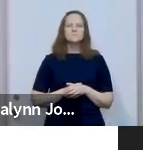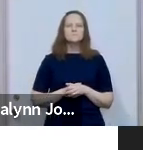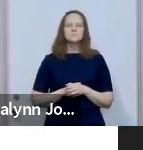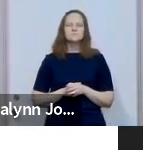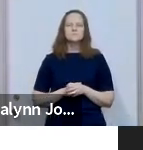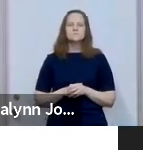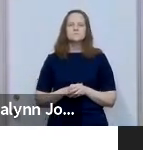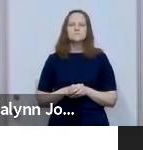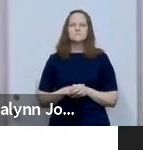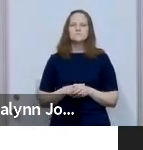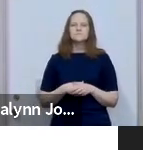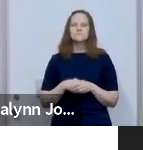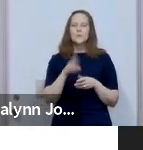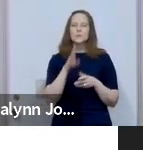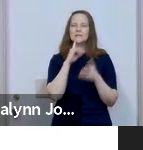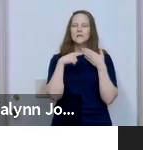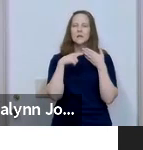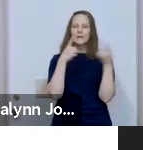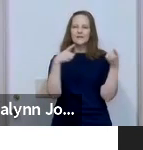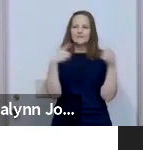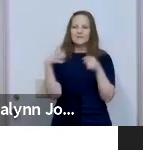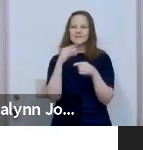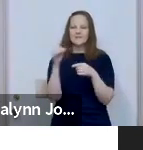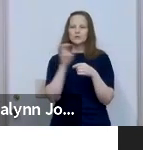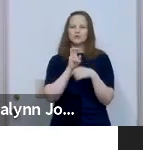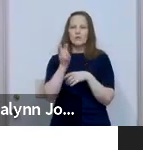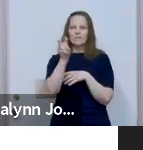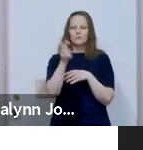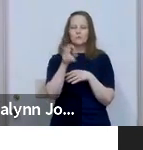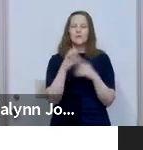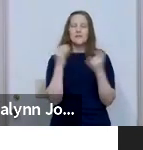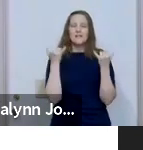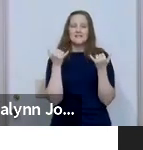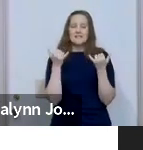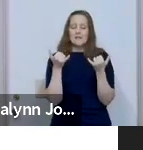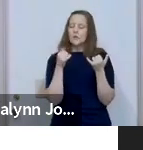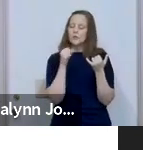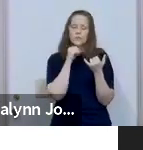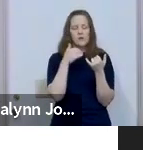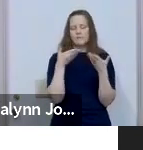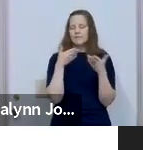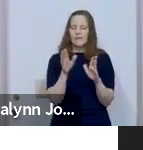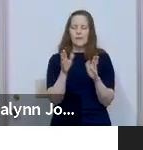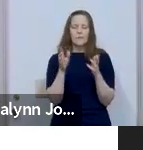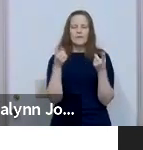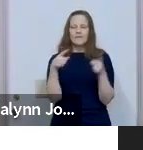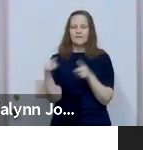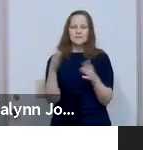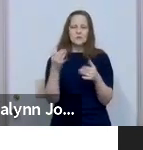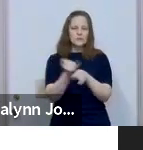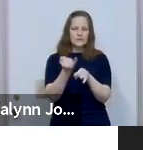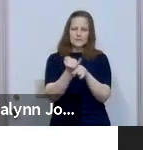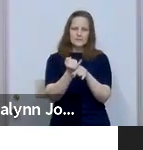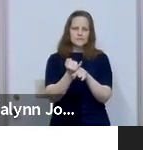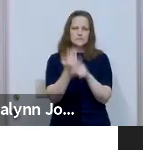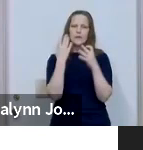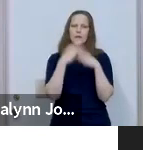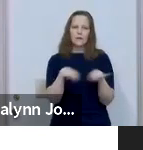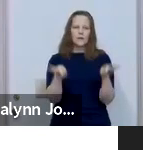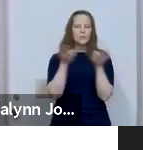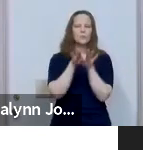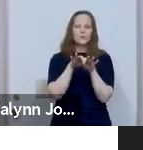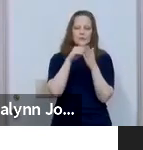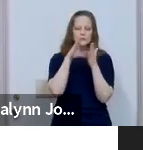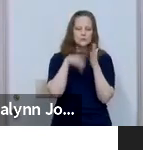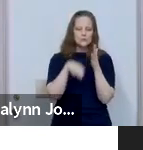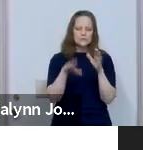Finally, I want to talk about events and travel. Currently, we're not allowing any events on campus. It's really important that we get our students settled